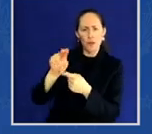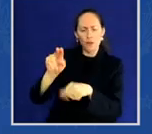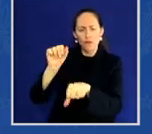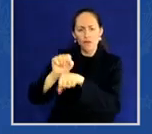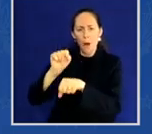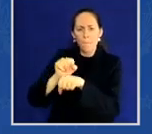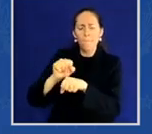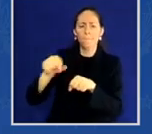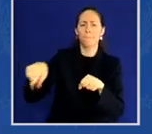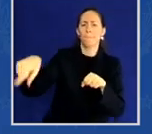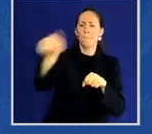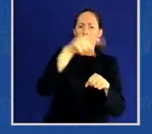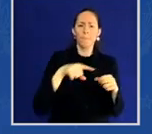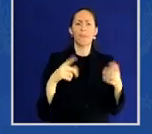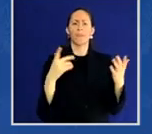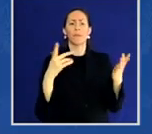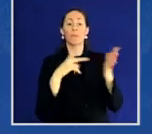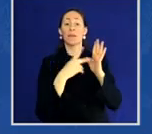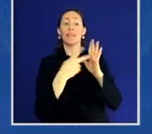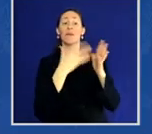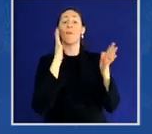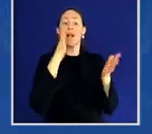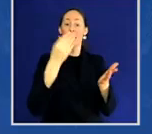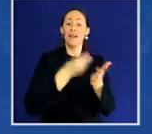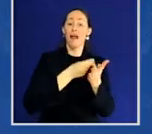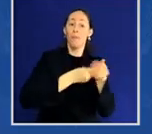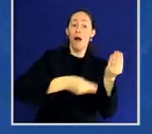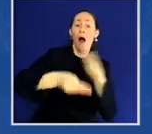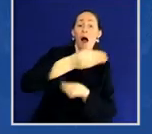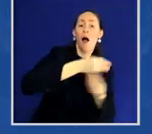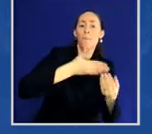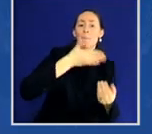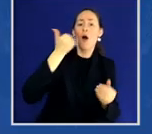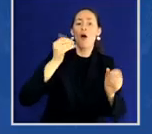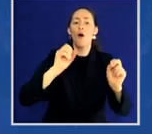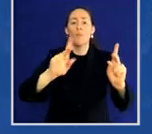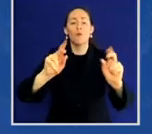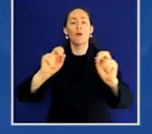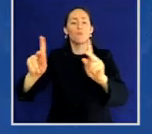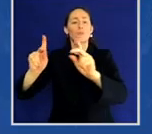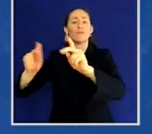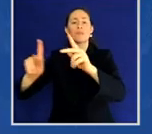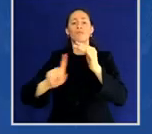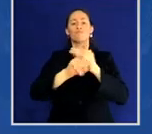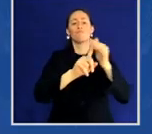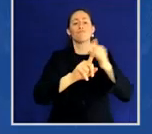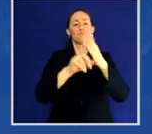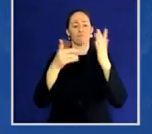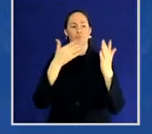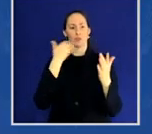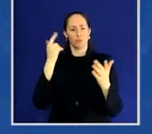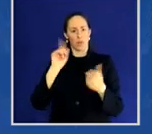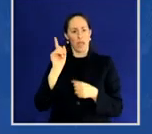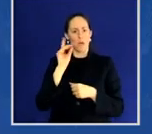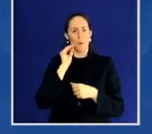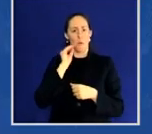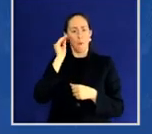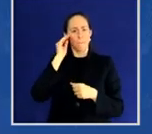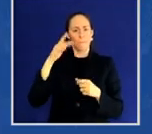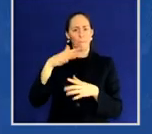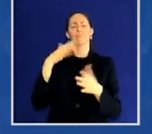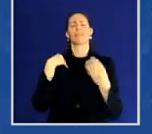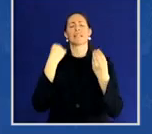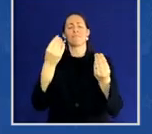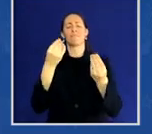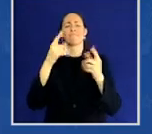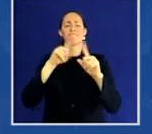economic opportunities that can be reached from wherever you live. Let's put this in perspective. For years, I fought efforts